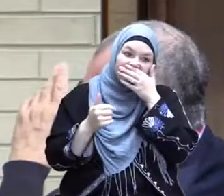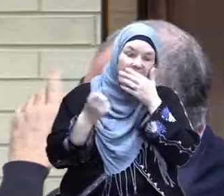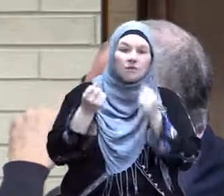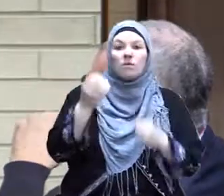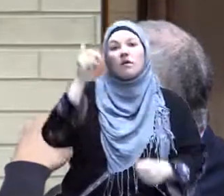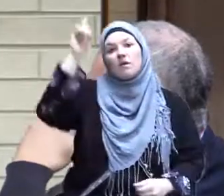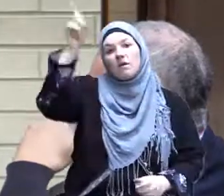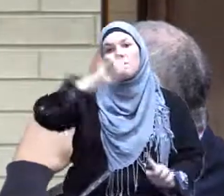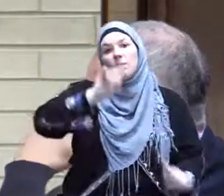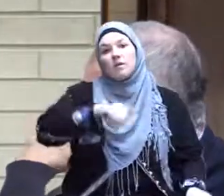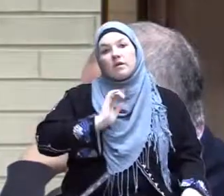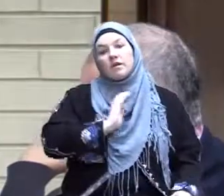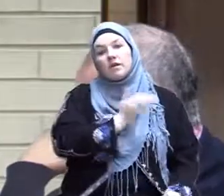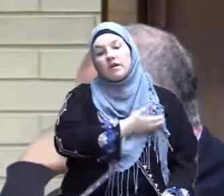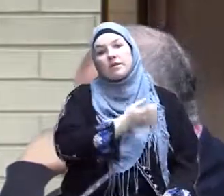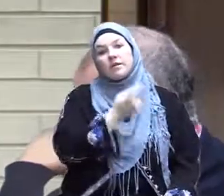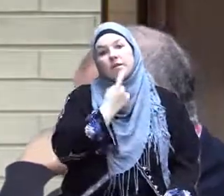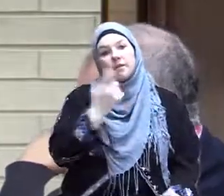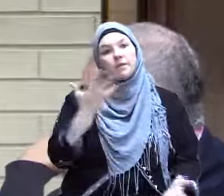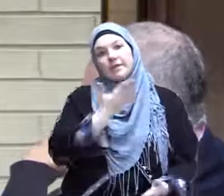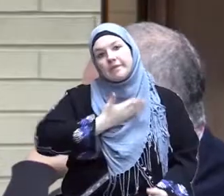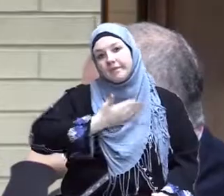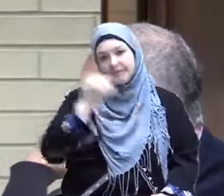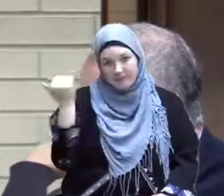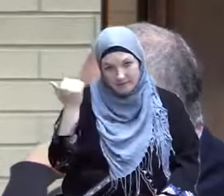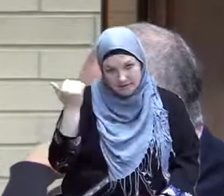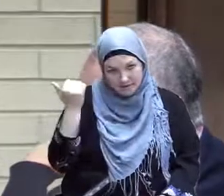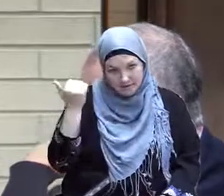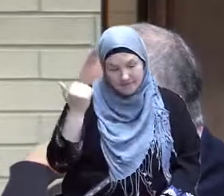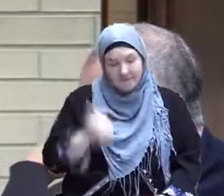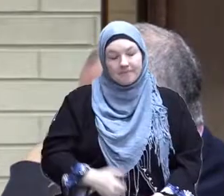ordered us to say what is best.